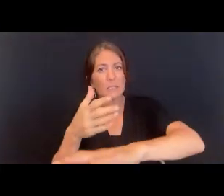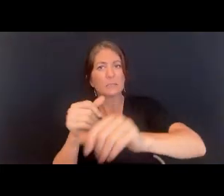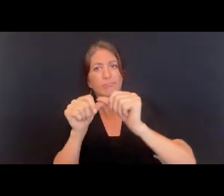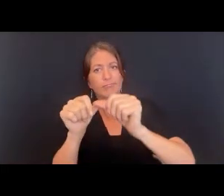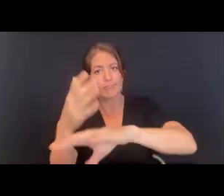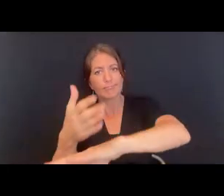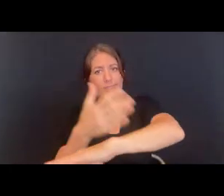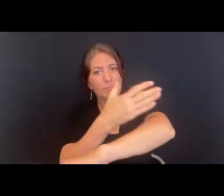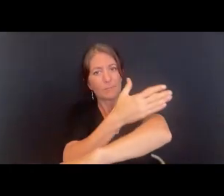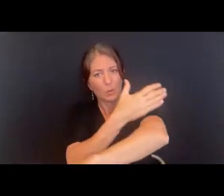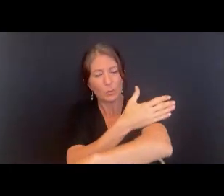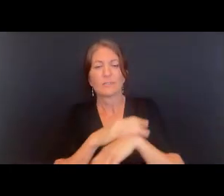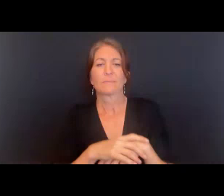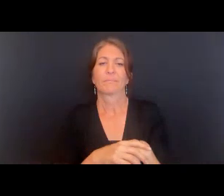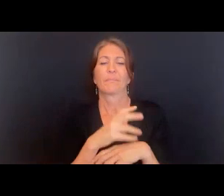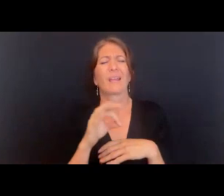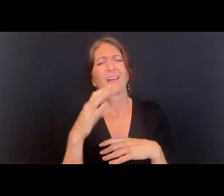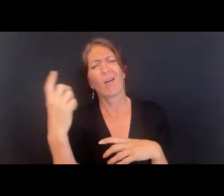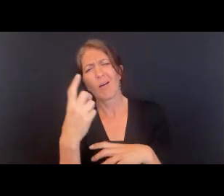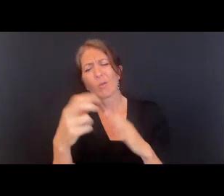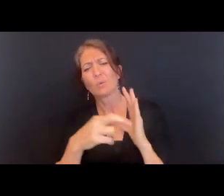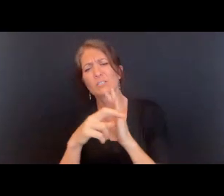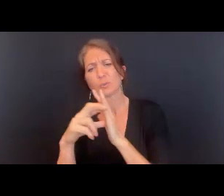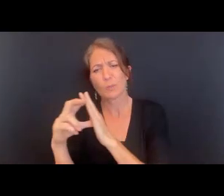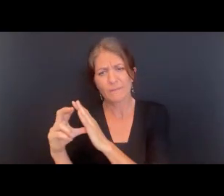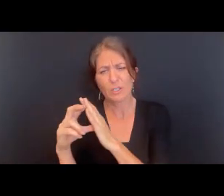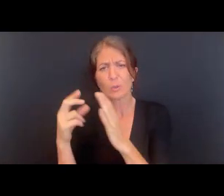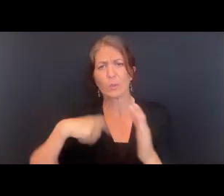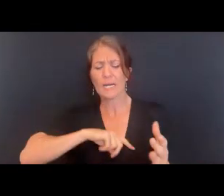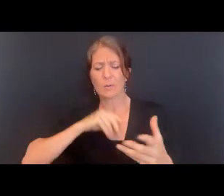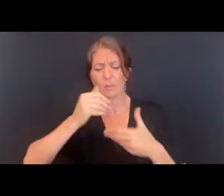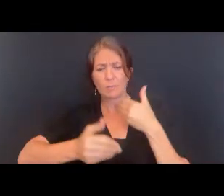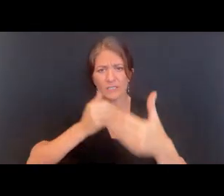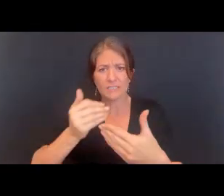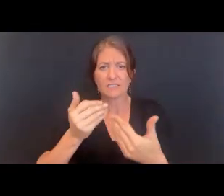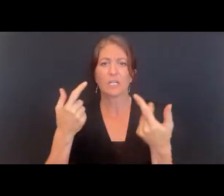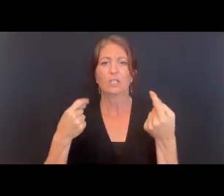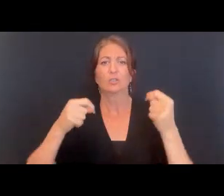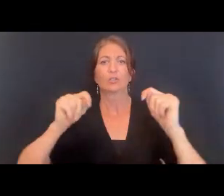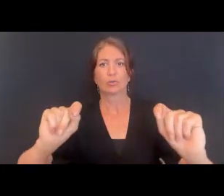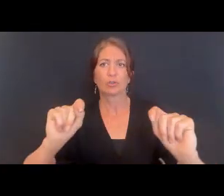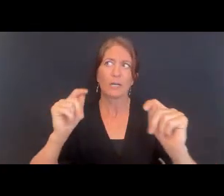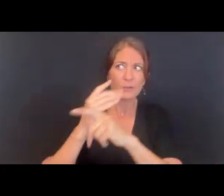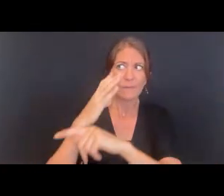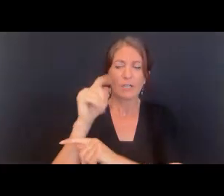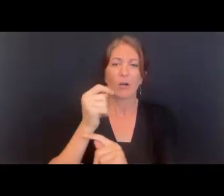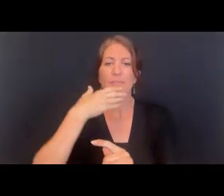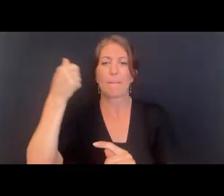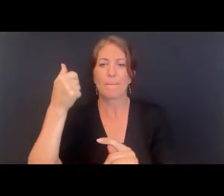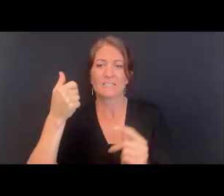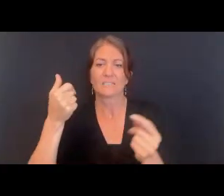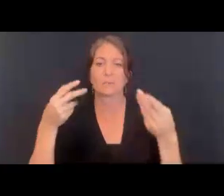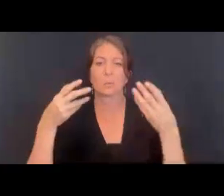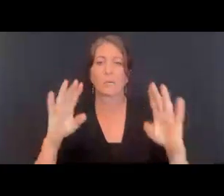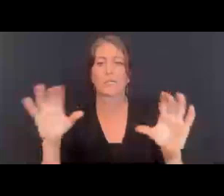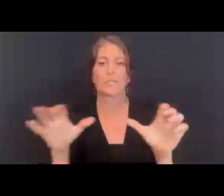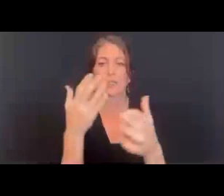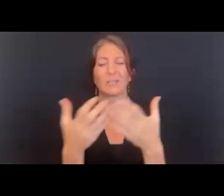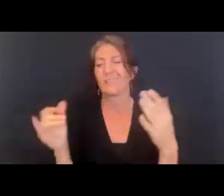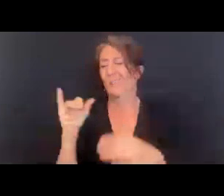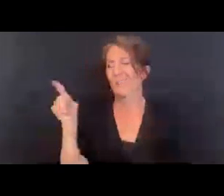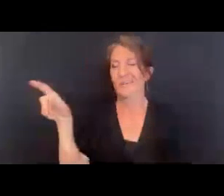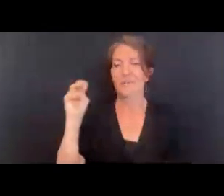Altogether, reviewing processes to look for efficiency. And like Megan said, making sure that the